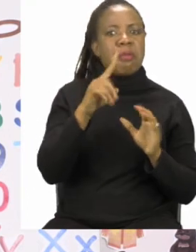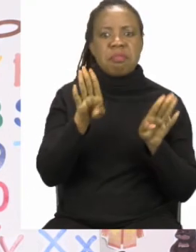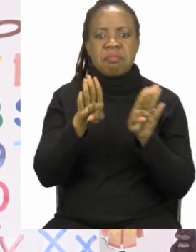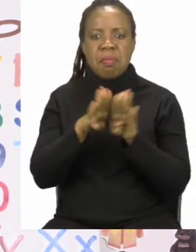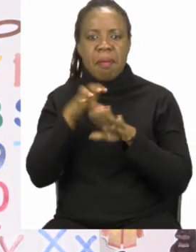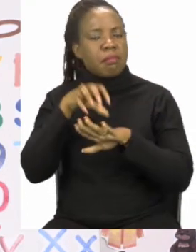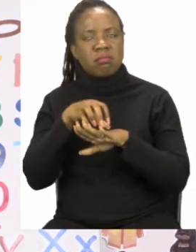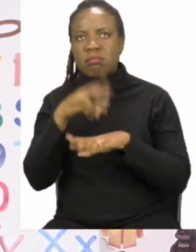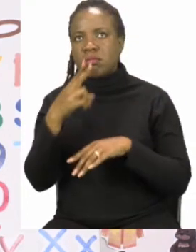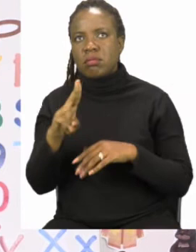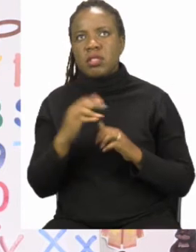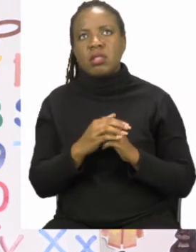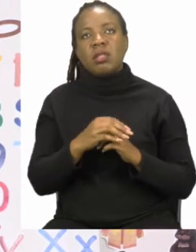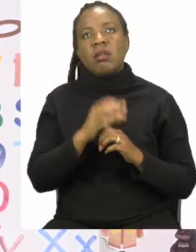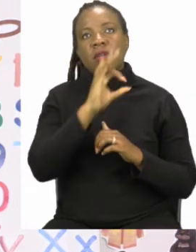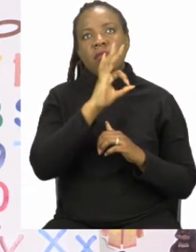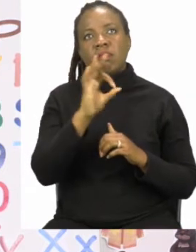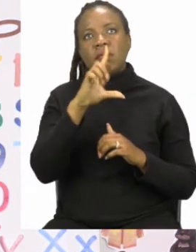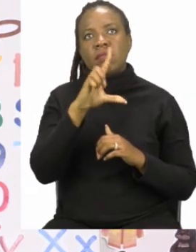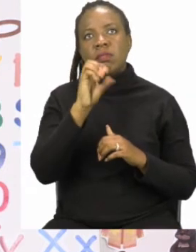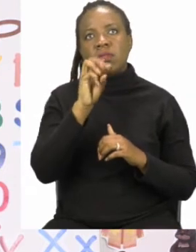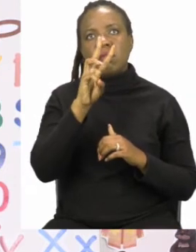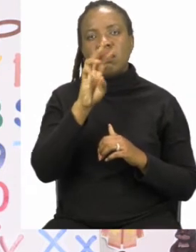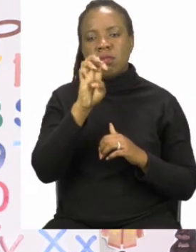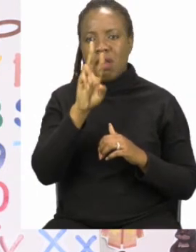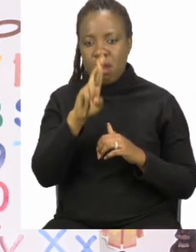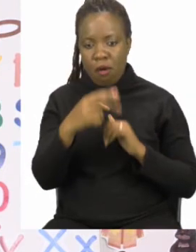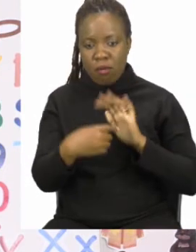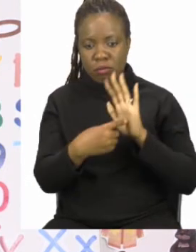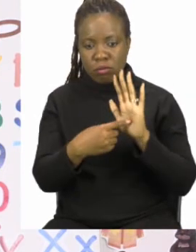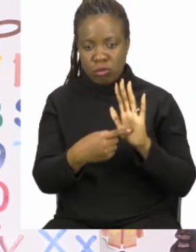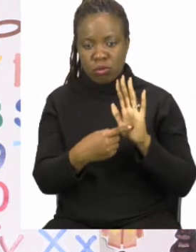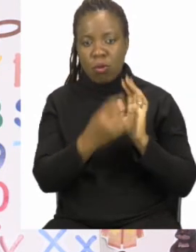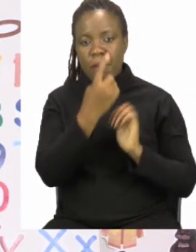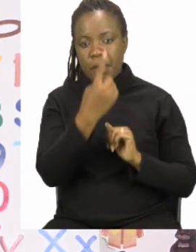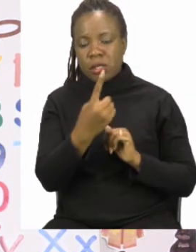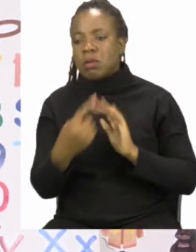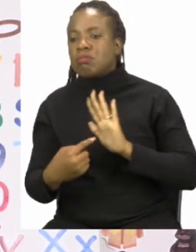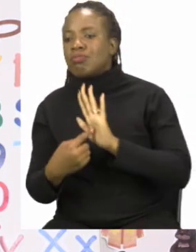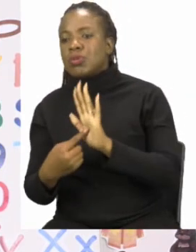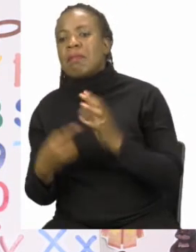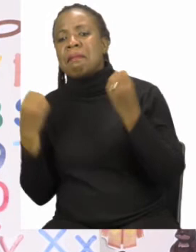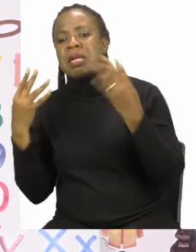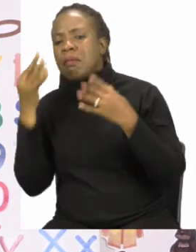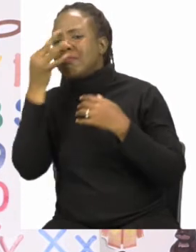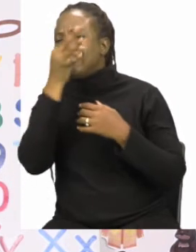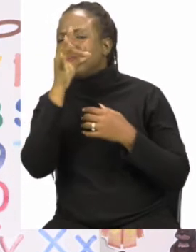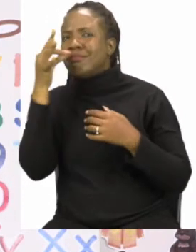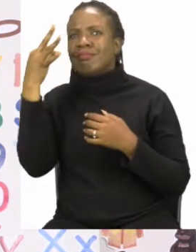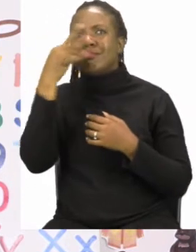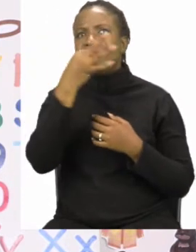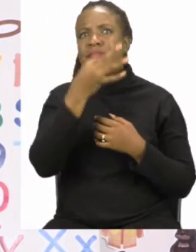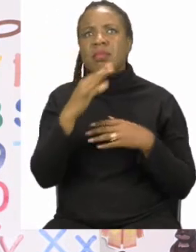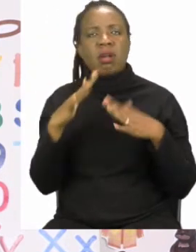one flower, that's okay, that is a singular. But to change the word flower into many of them, we